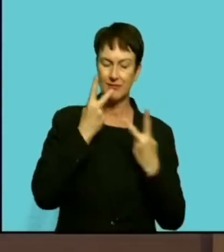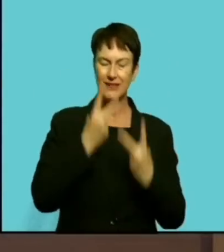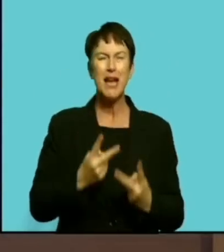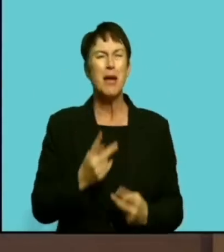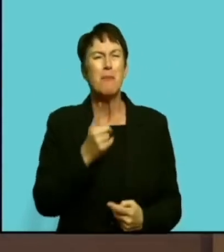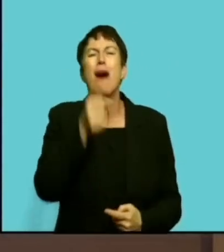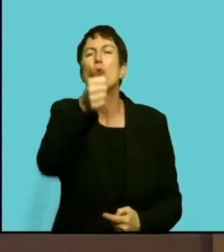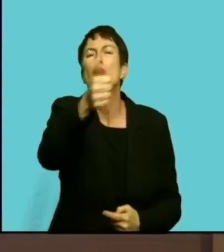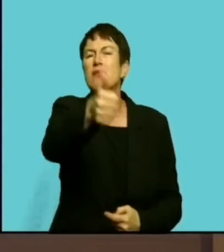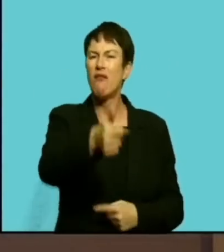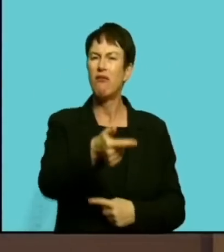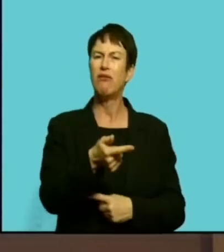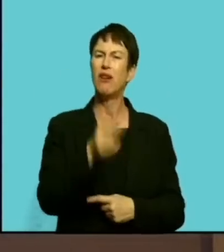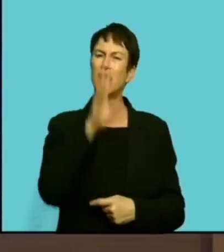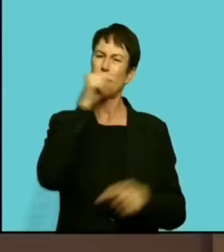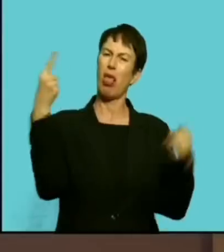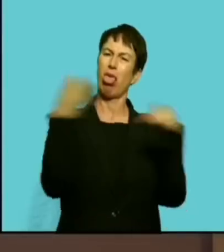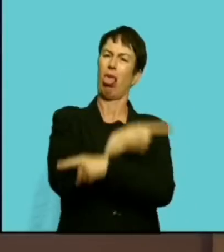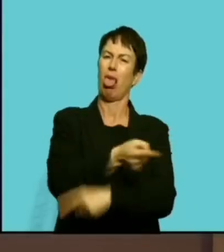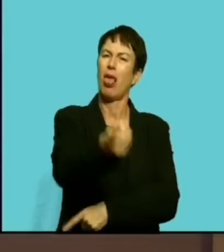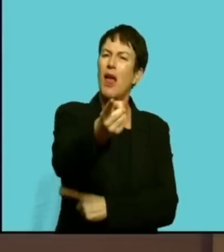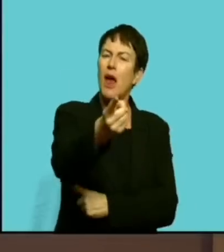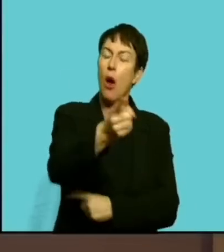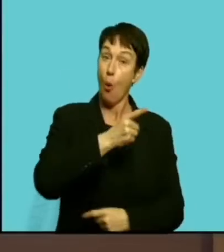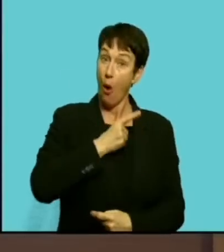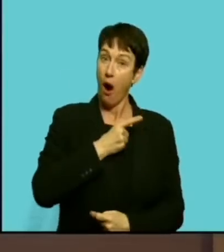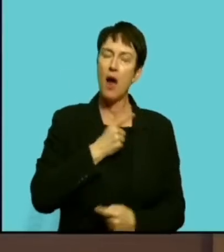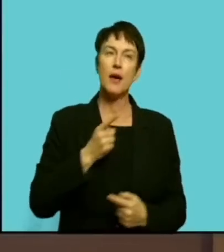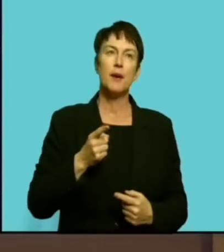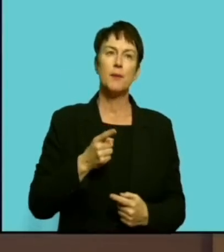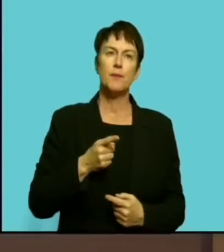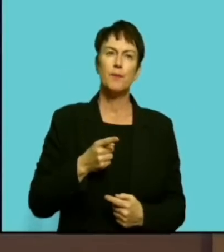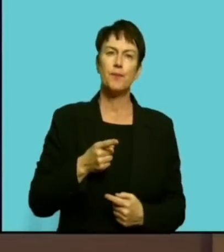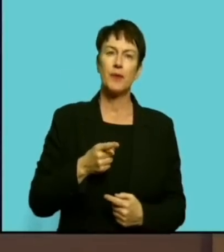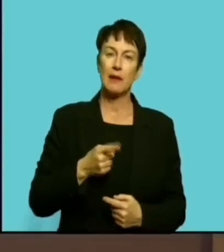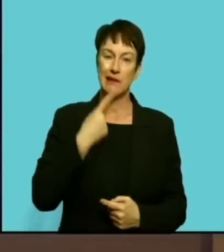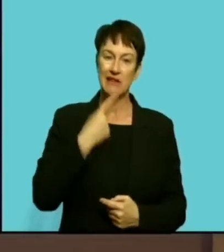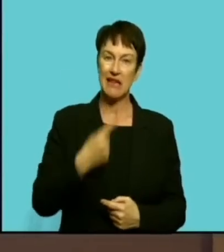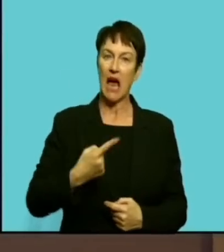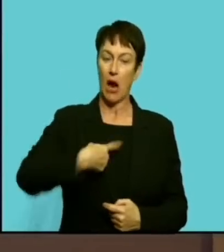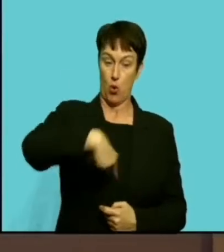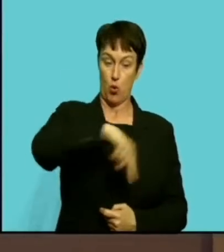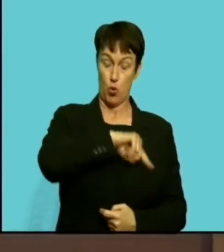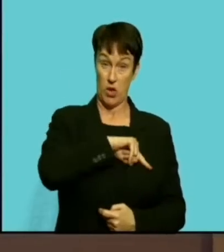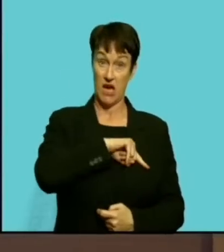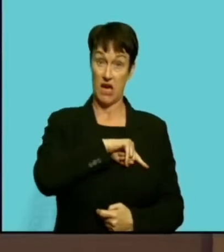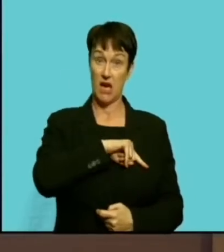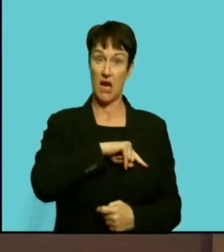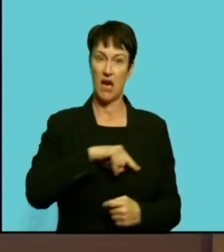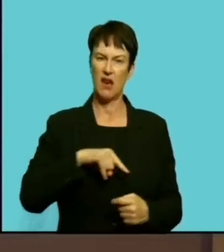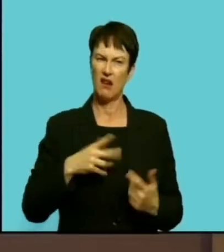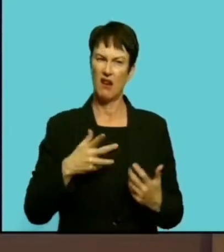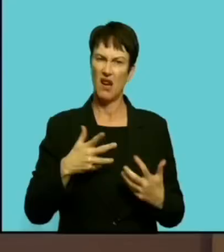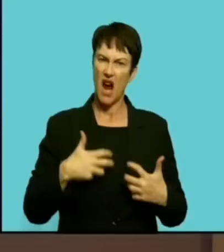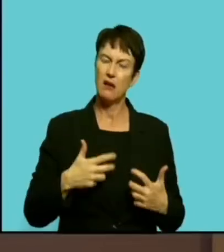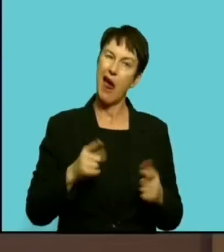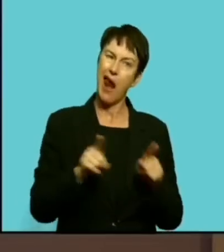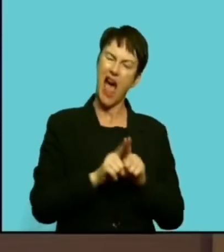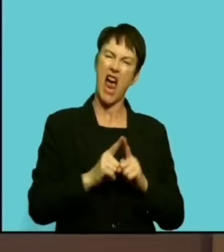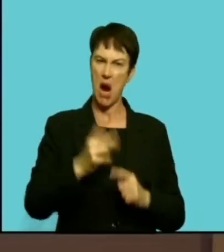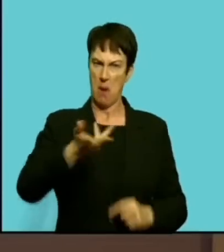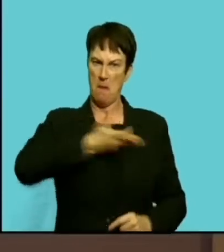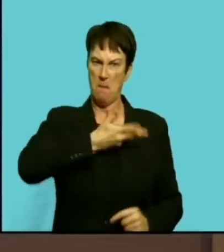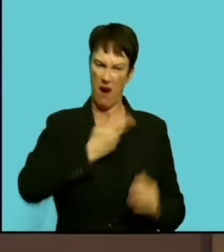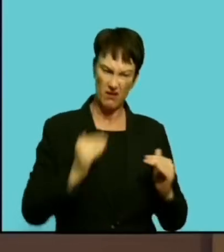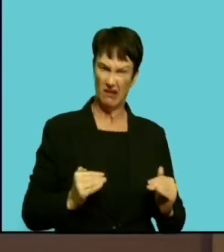yourself. You can't say that we can't take an aggressive stand, and I don't see how moving from 25 basis